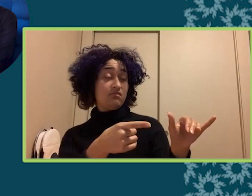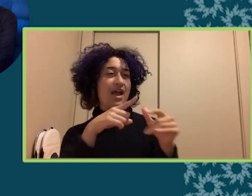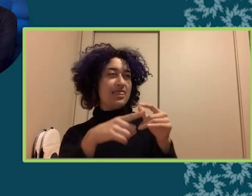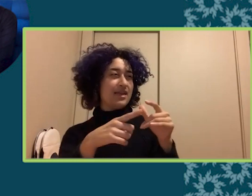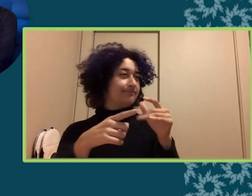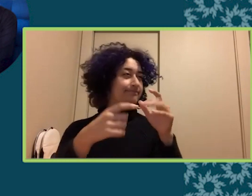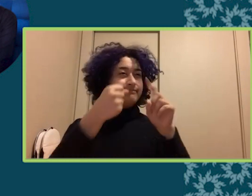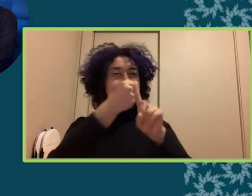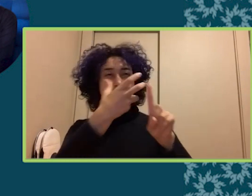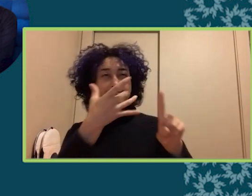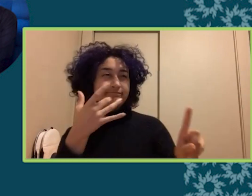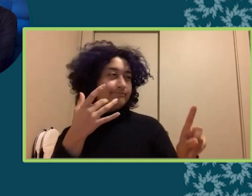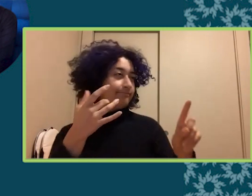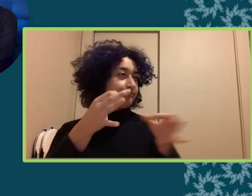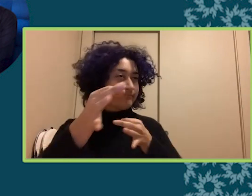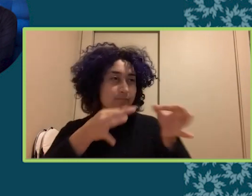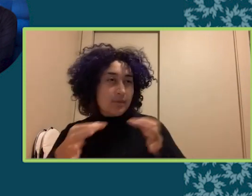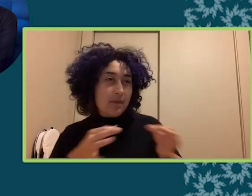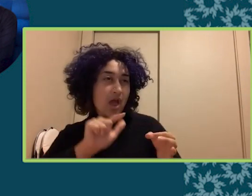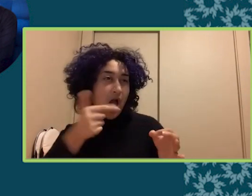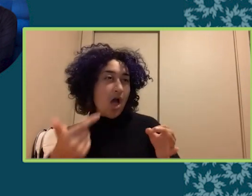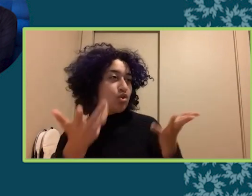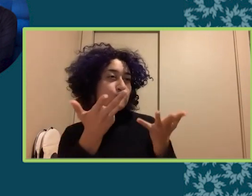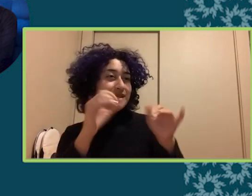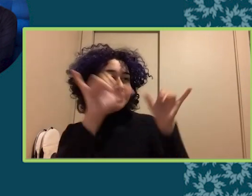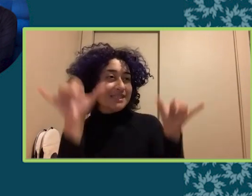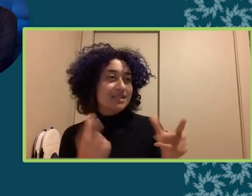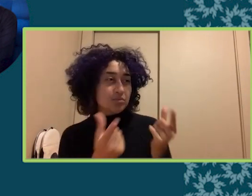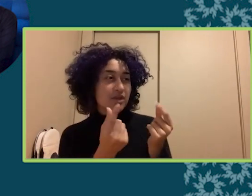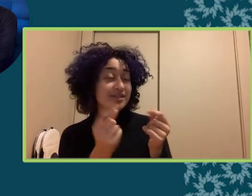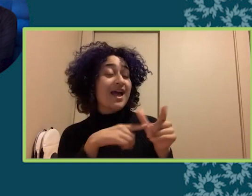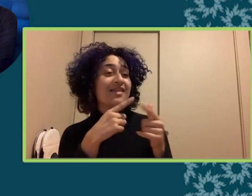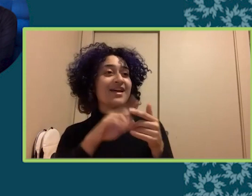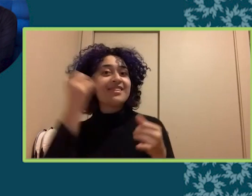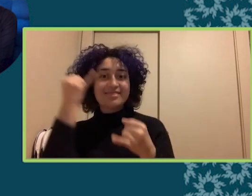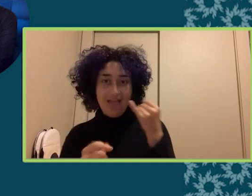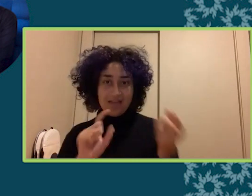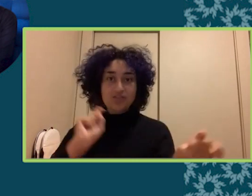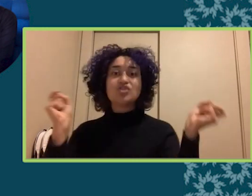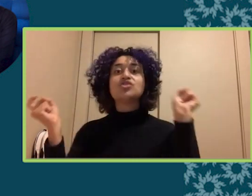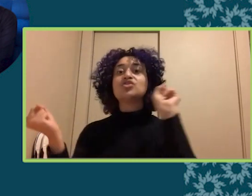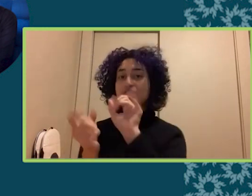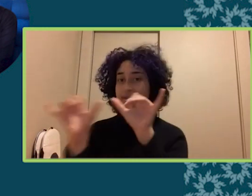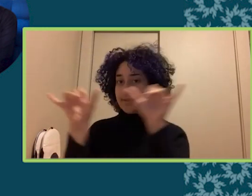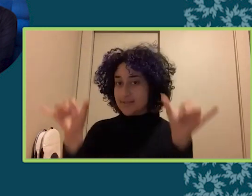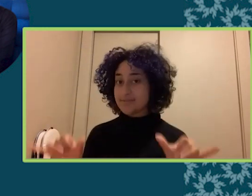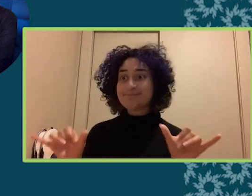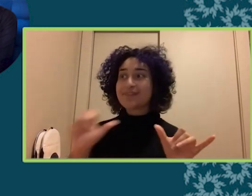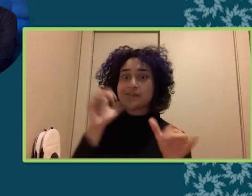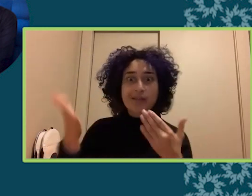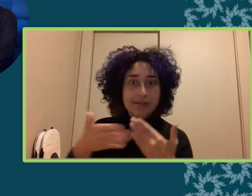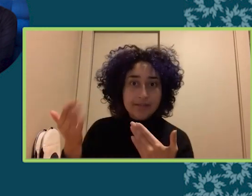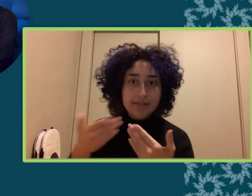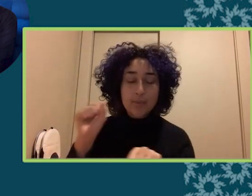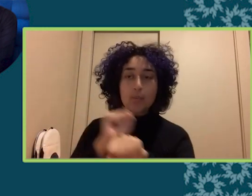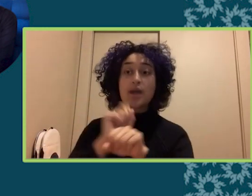what the system is to others, and then thirdly, to be able to change it. So it is not easy work, but it is